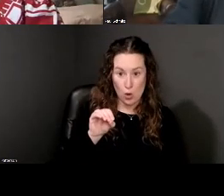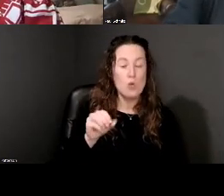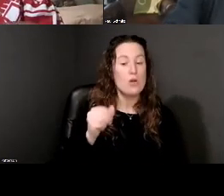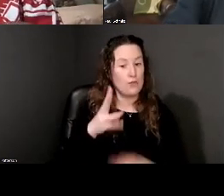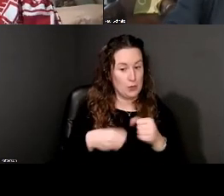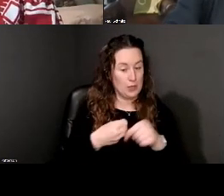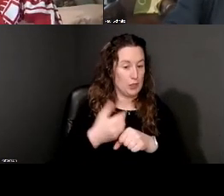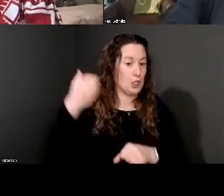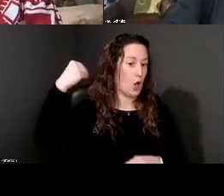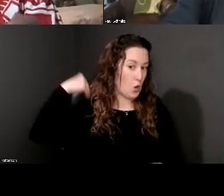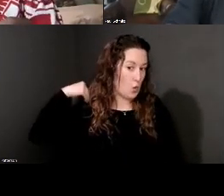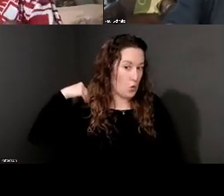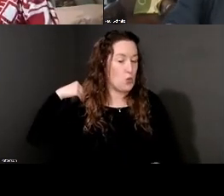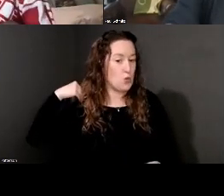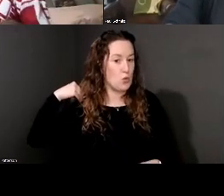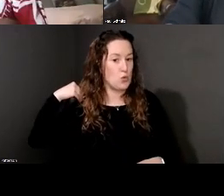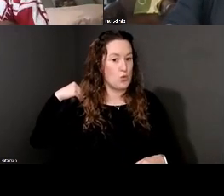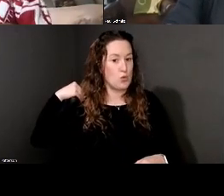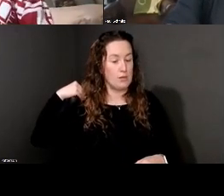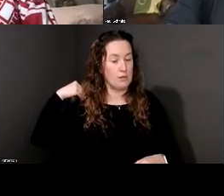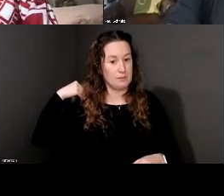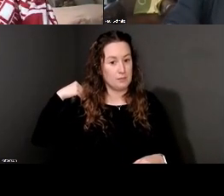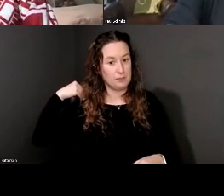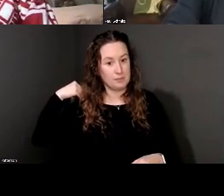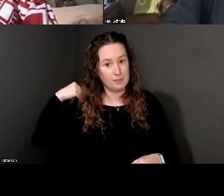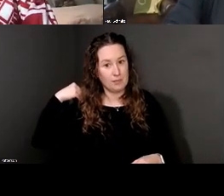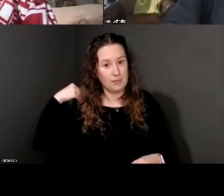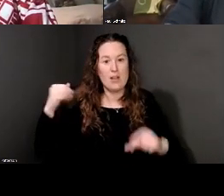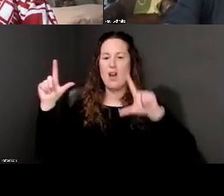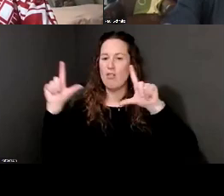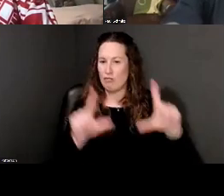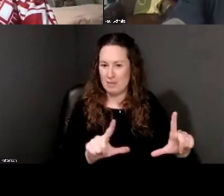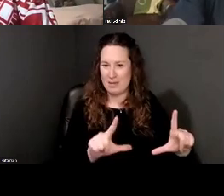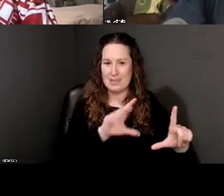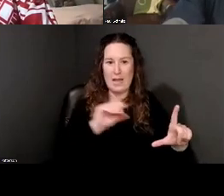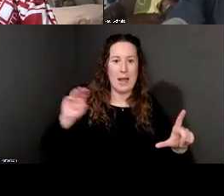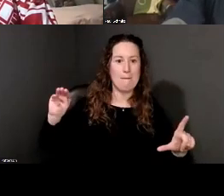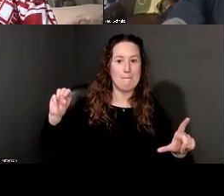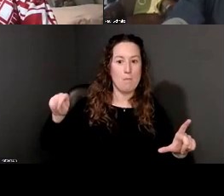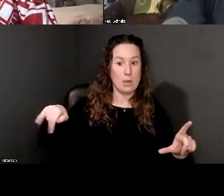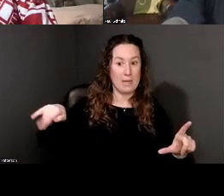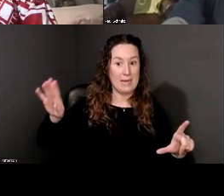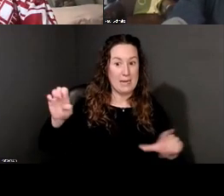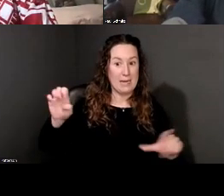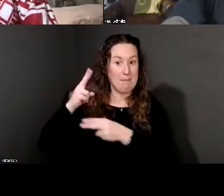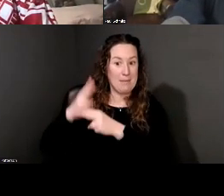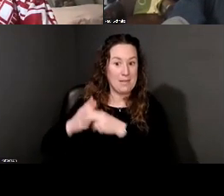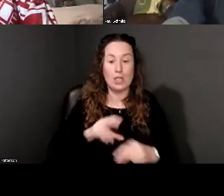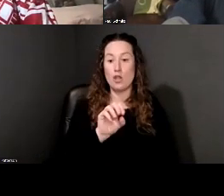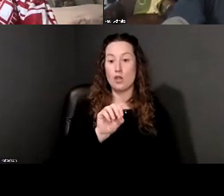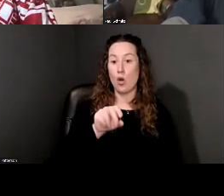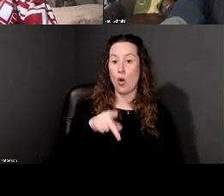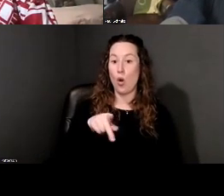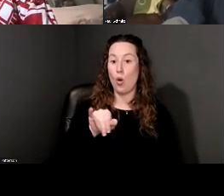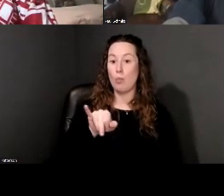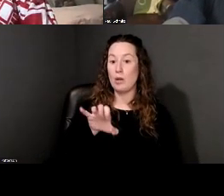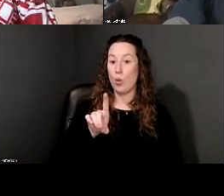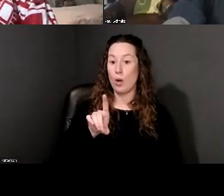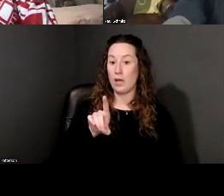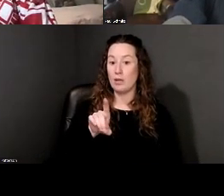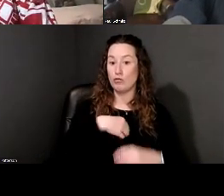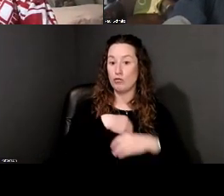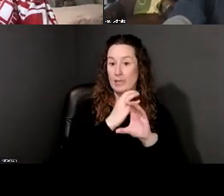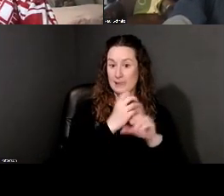ago, framing this, and Monique mentioned this, the opiate crisis, and say, when you frame that widely, what's happening